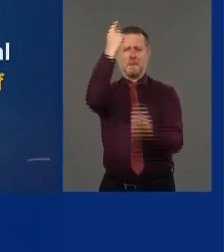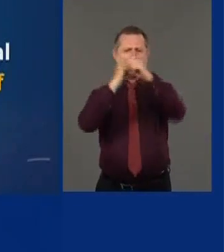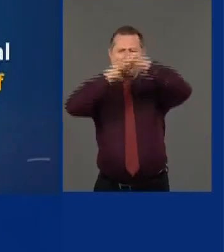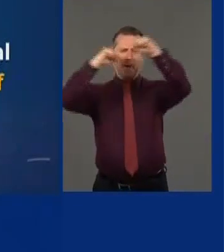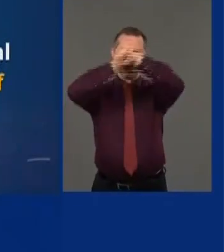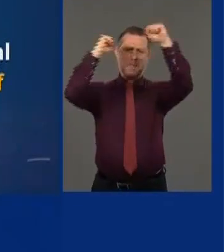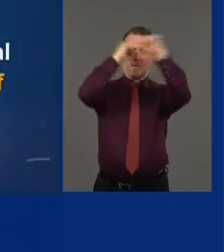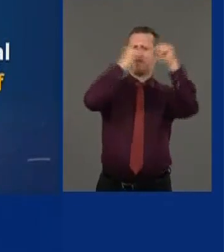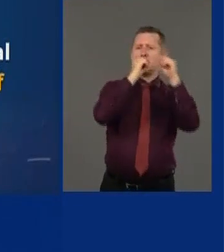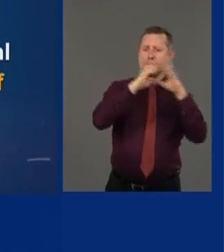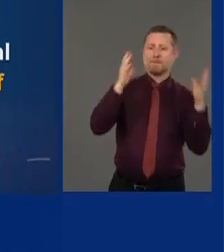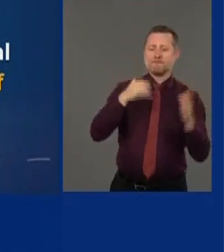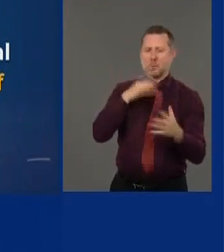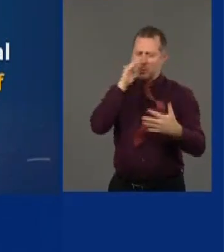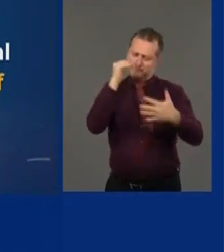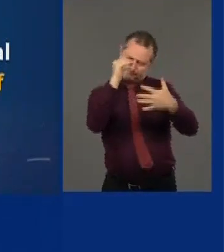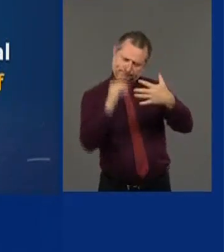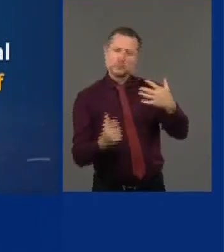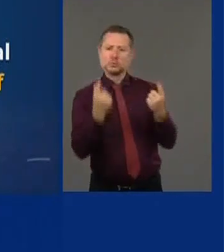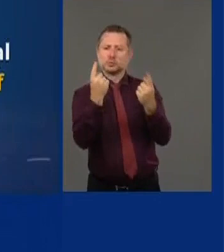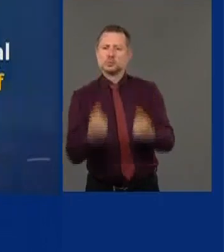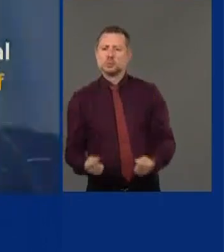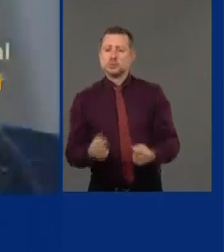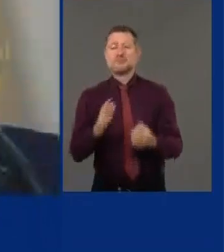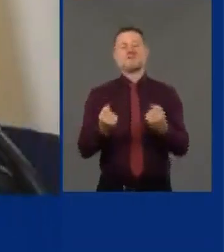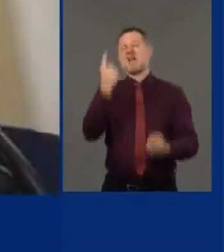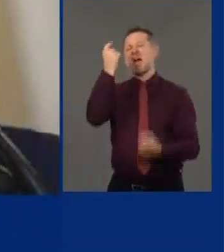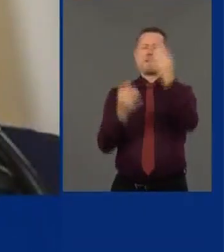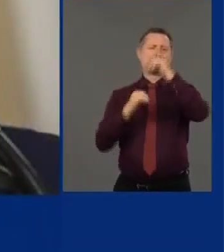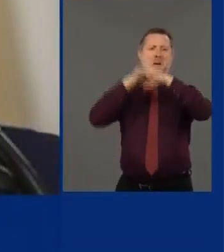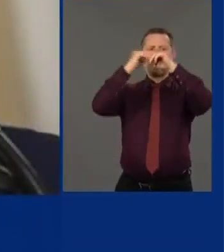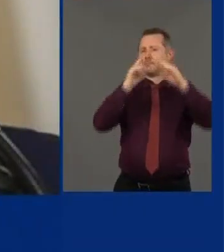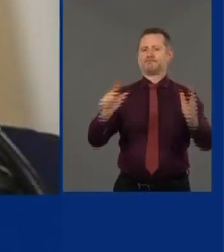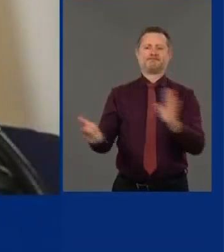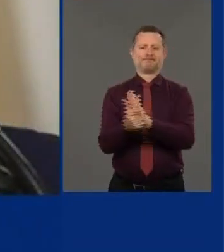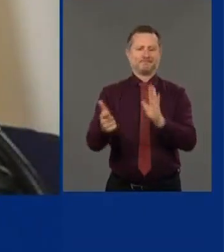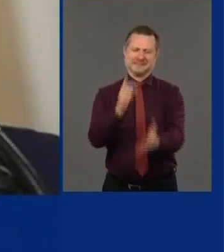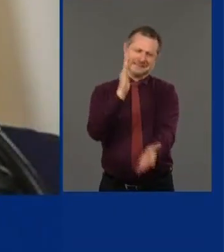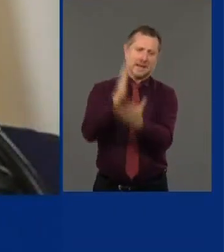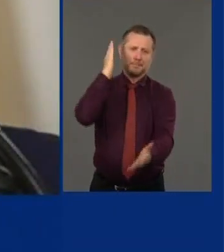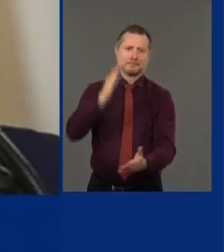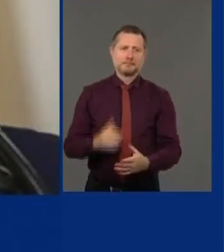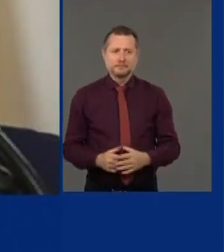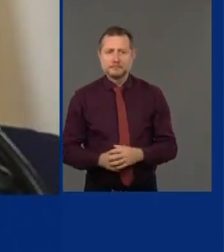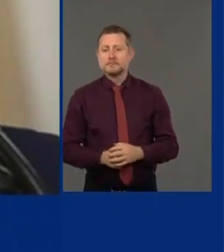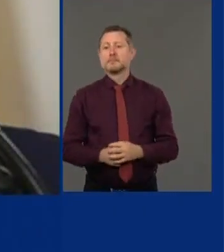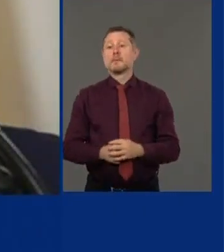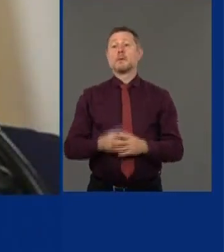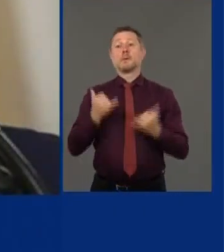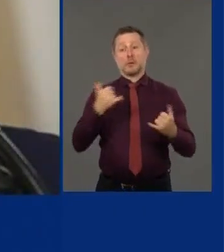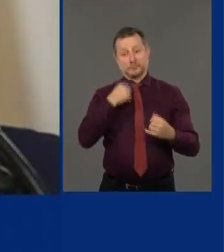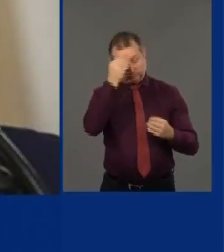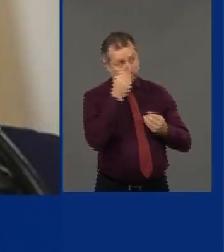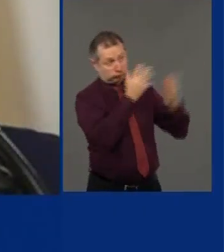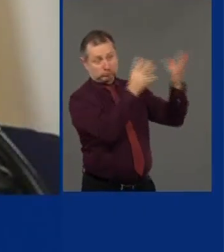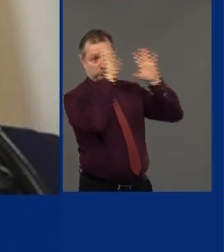levels, but this is illegal and it's dangerous, so we have to stop it. And to the